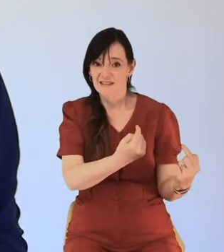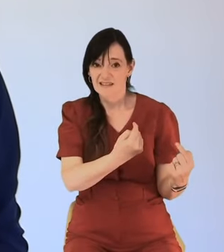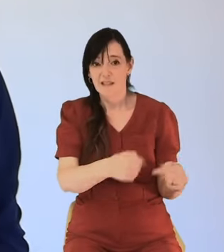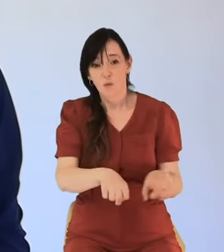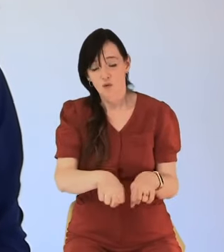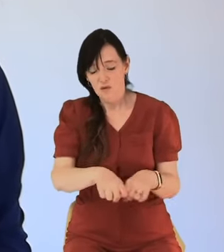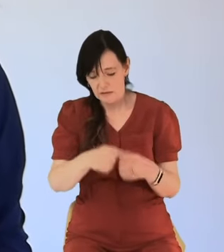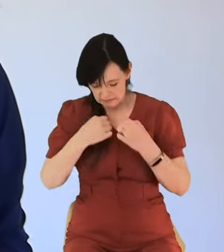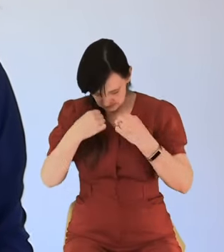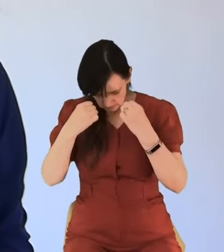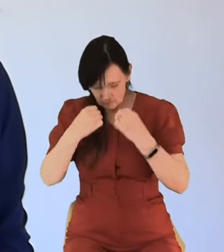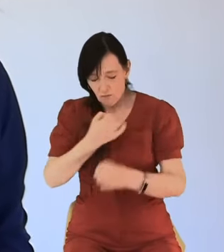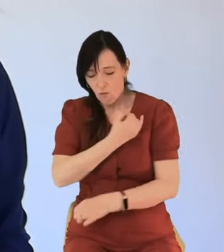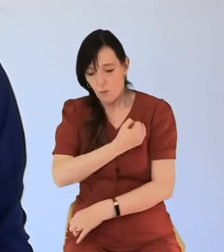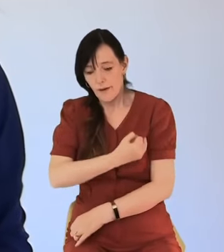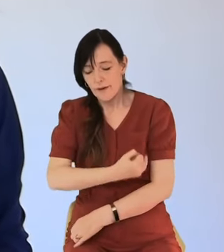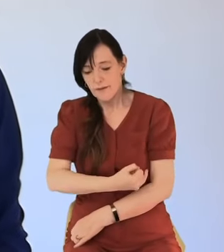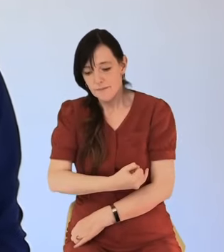and of our weakness.